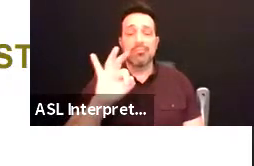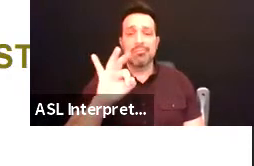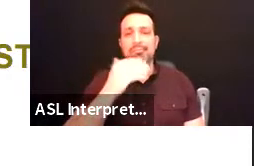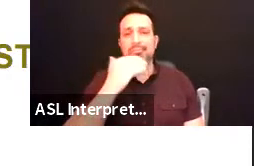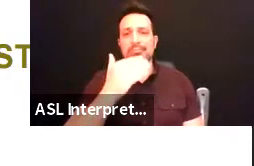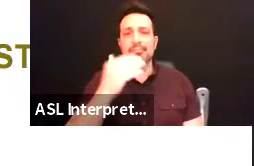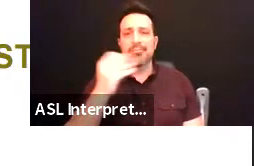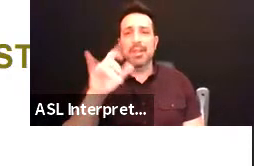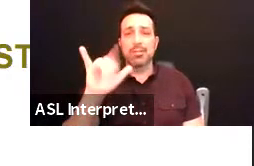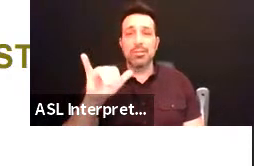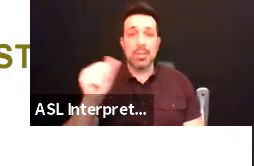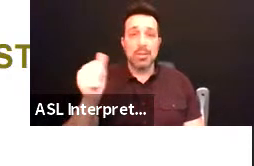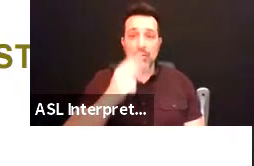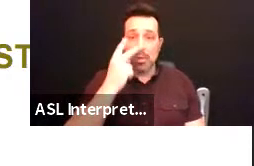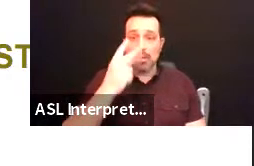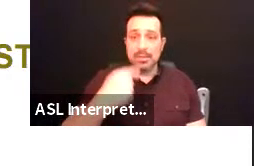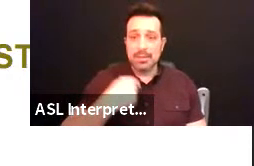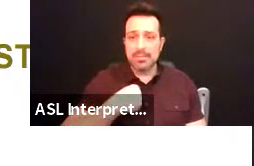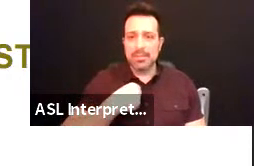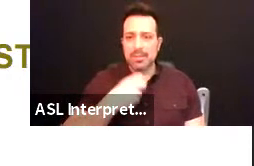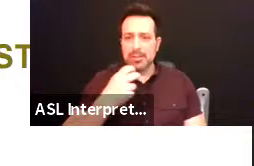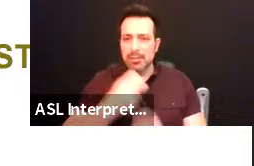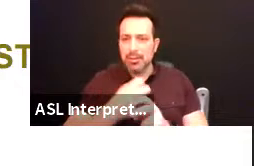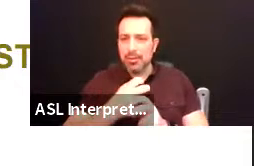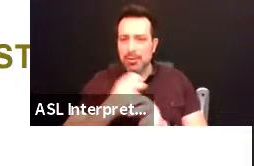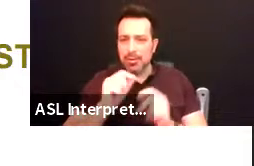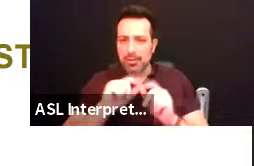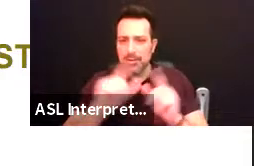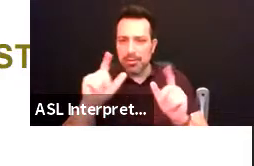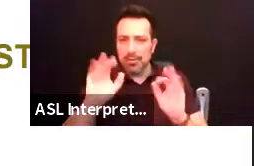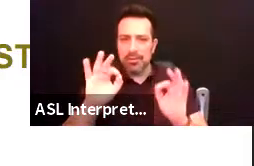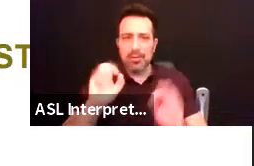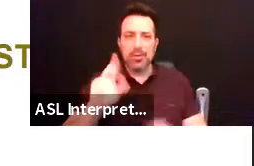Everybody see me? It's hard for me to tell. Oh, wait.